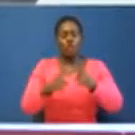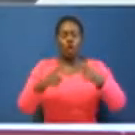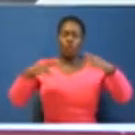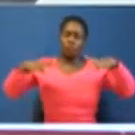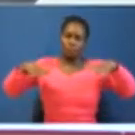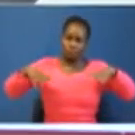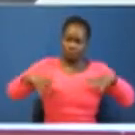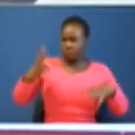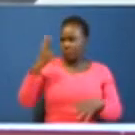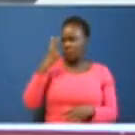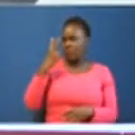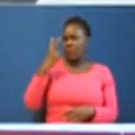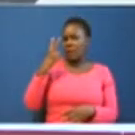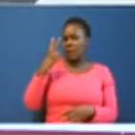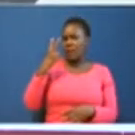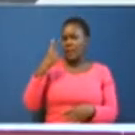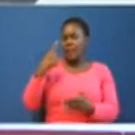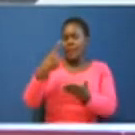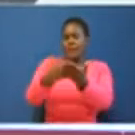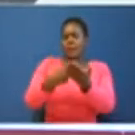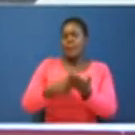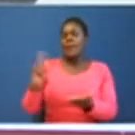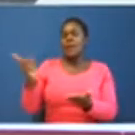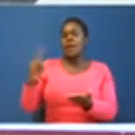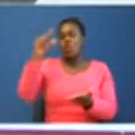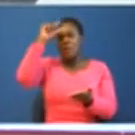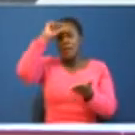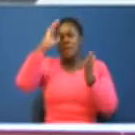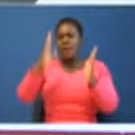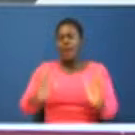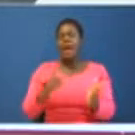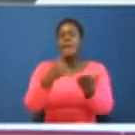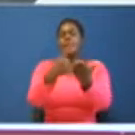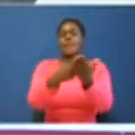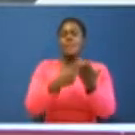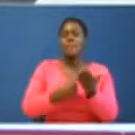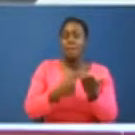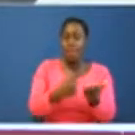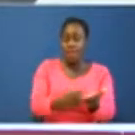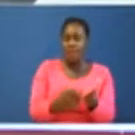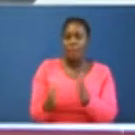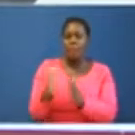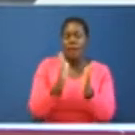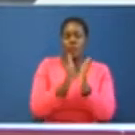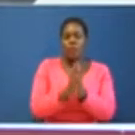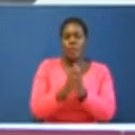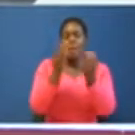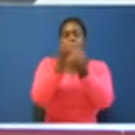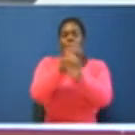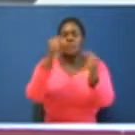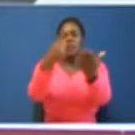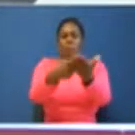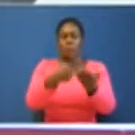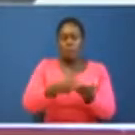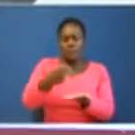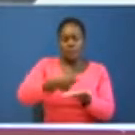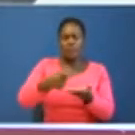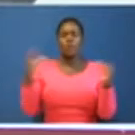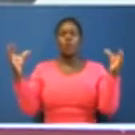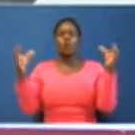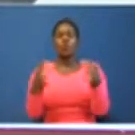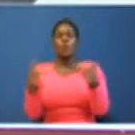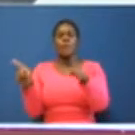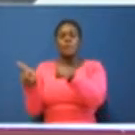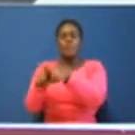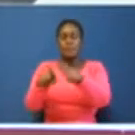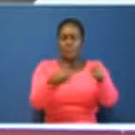short break you're watching the inaugural uh nairobi gubernatorial debate uh organized by the presidential debate secretariat and of